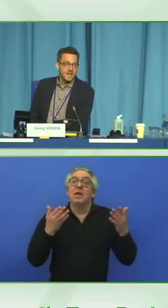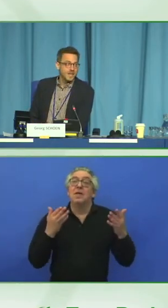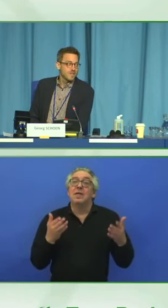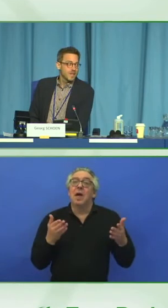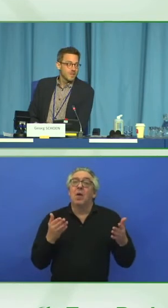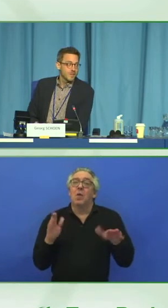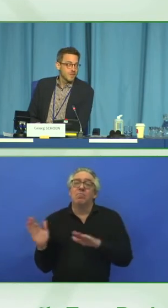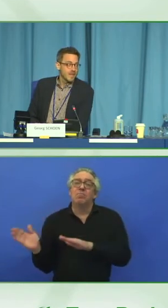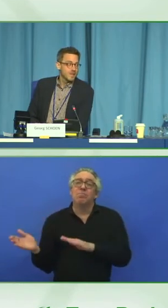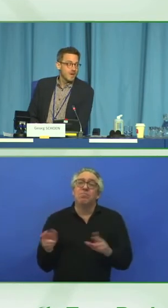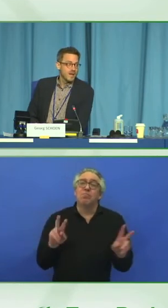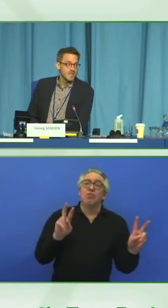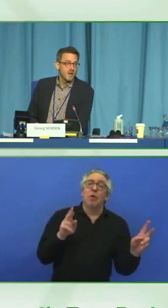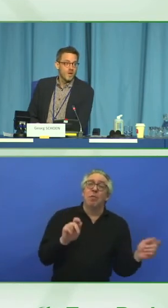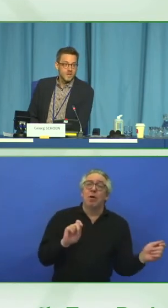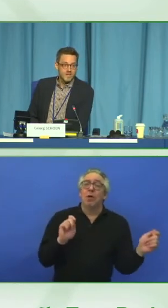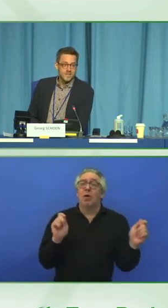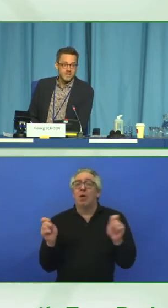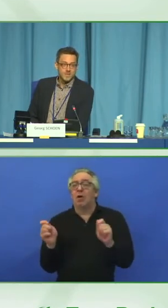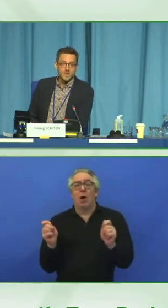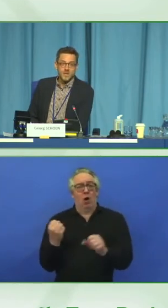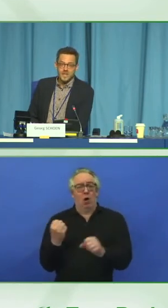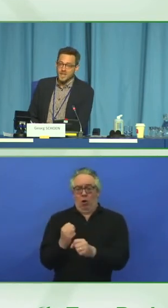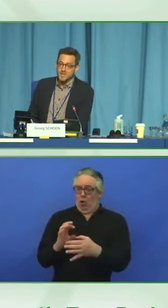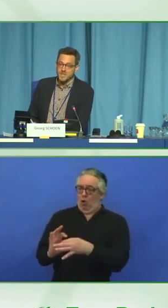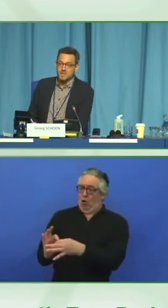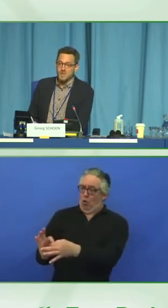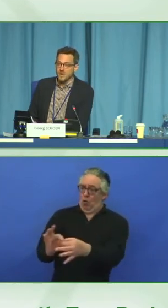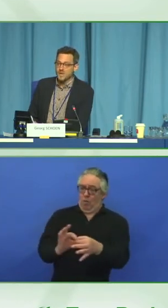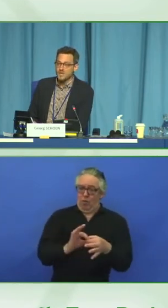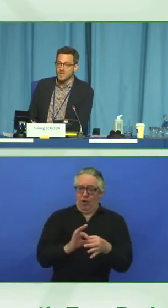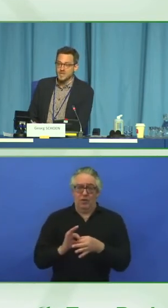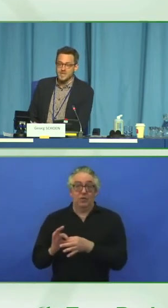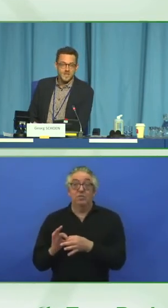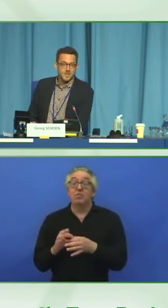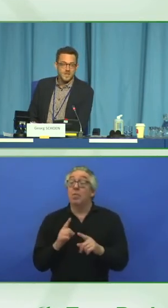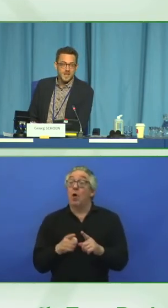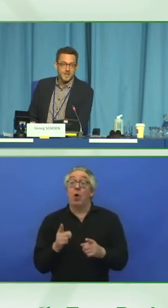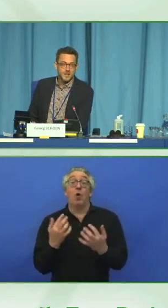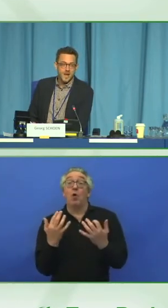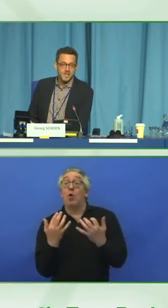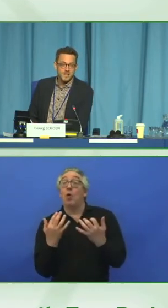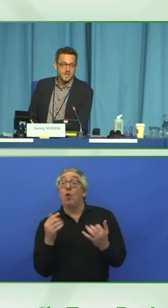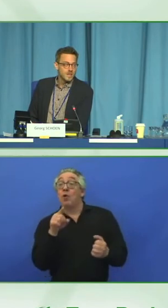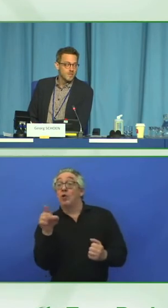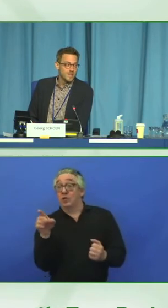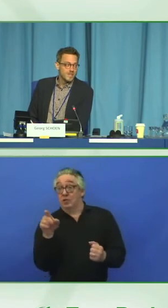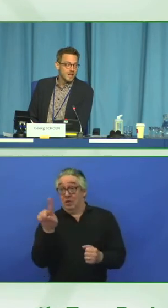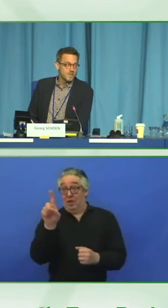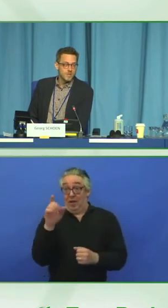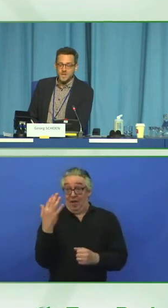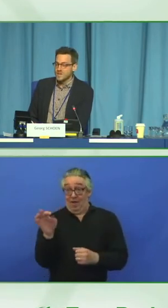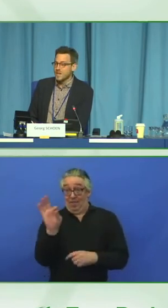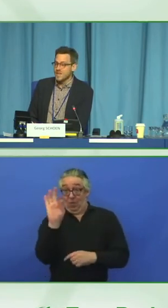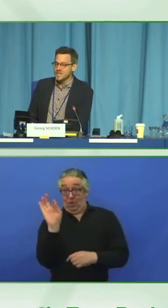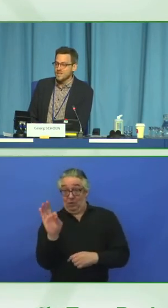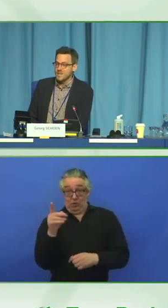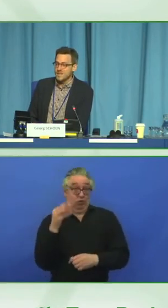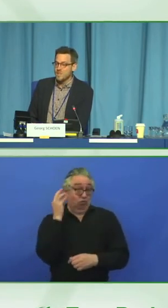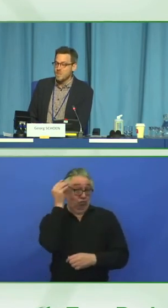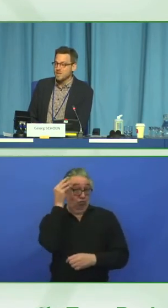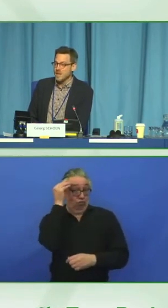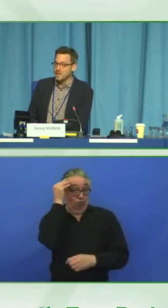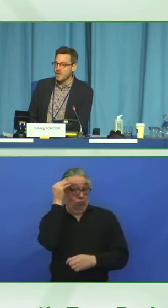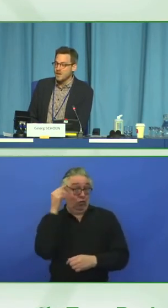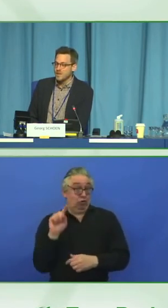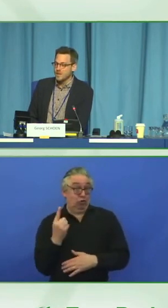Christoph in a second, but I would also like to ask the audience, if you already have some burning questions that you would like to ask, please start to raise your hands. I